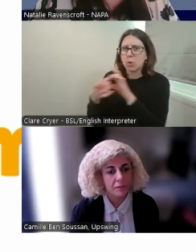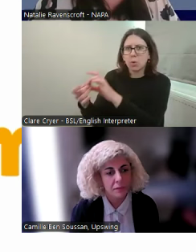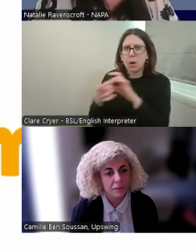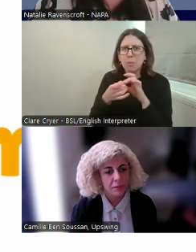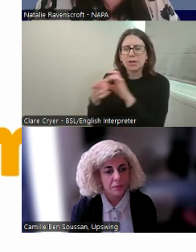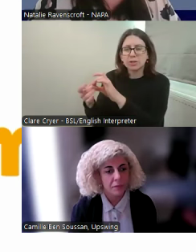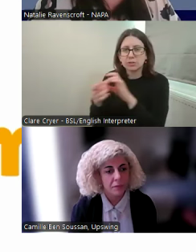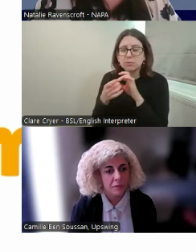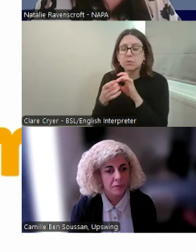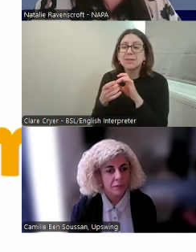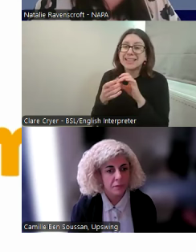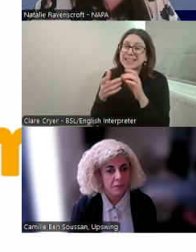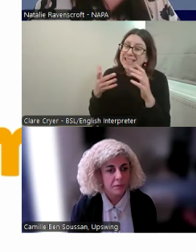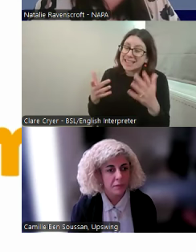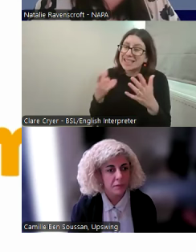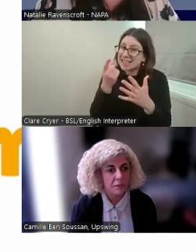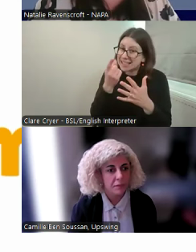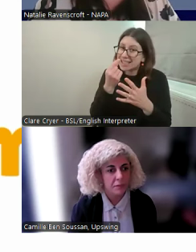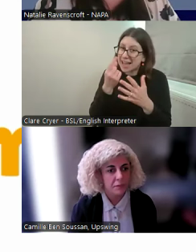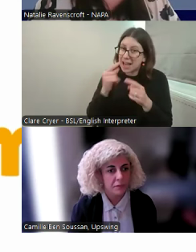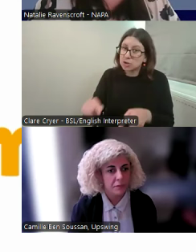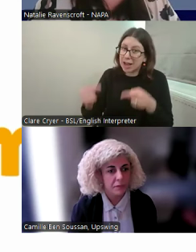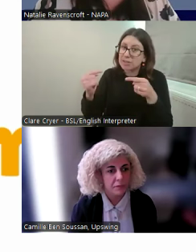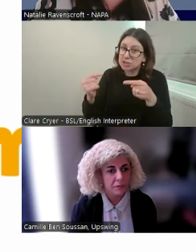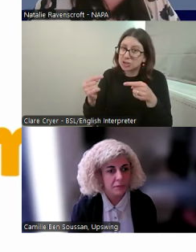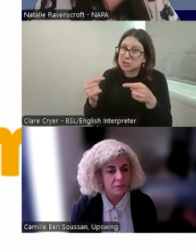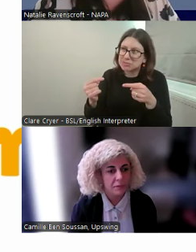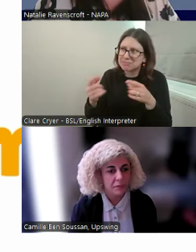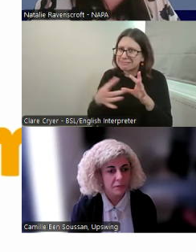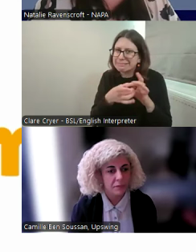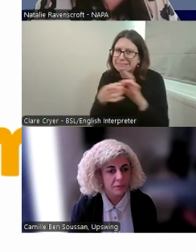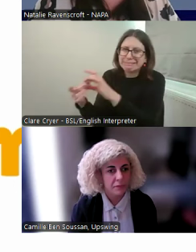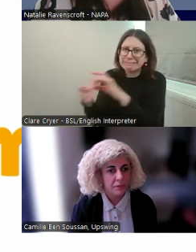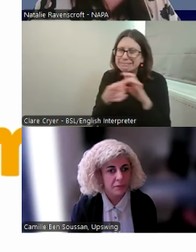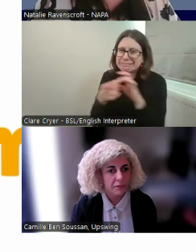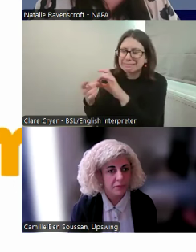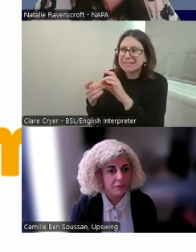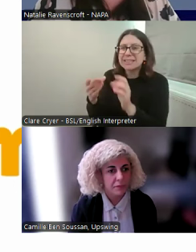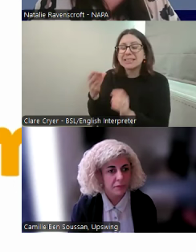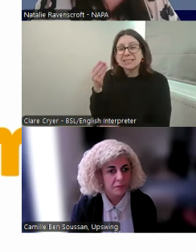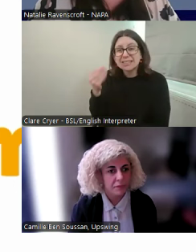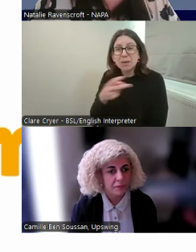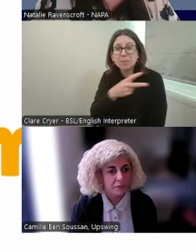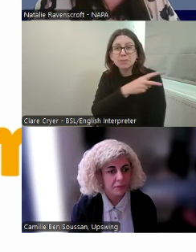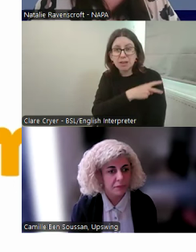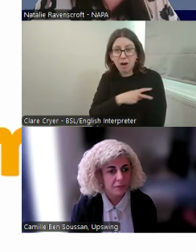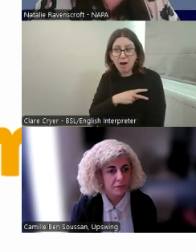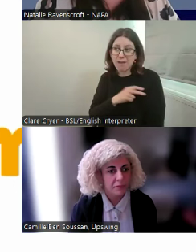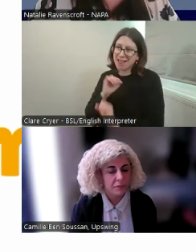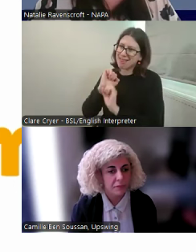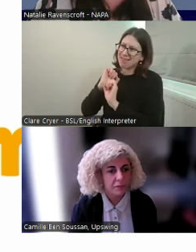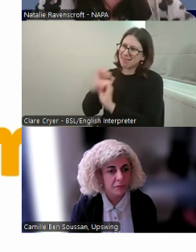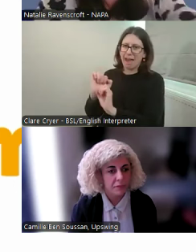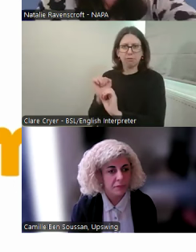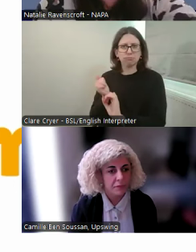It can be challenging to work collaboratively. So some care home staff, their perceptions of their role